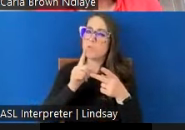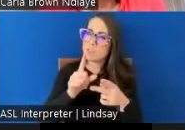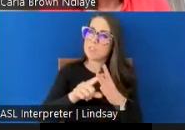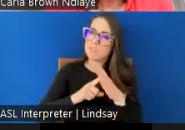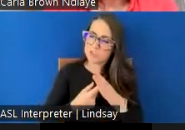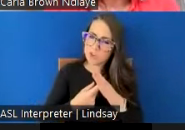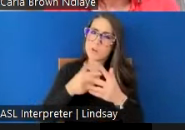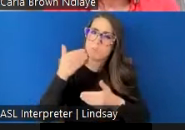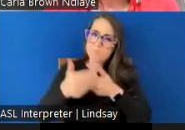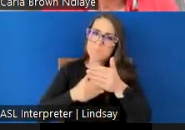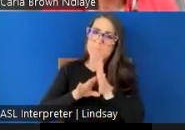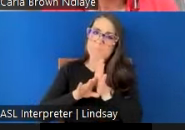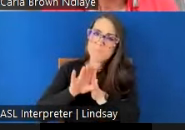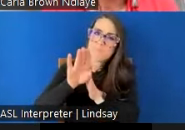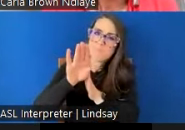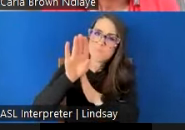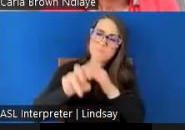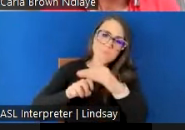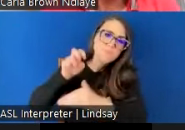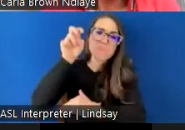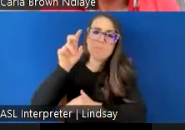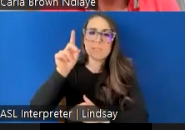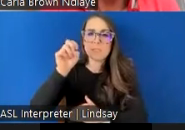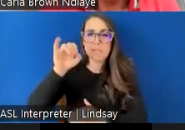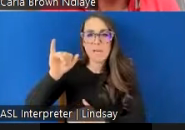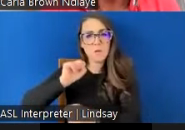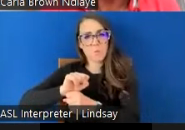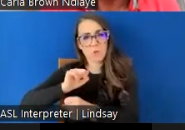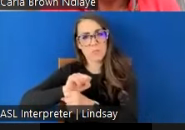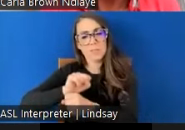of a toolkit work that we would do so that, you